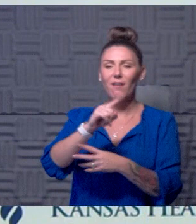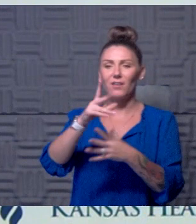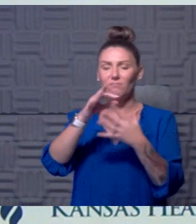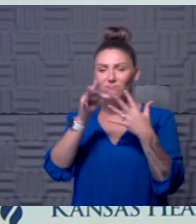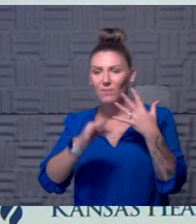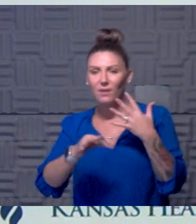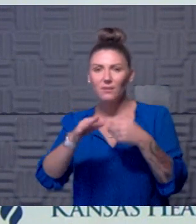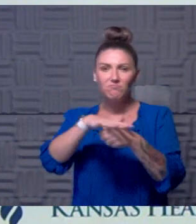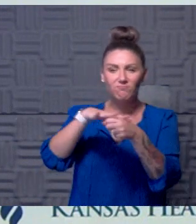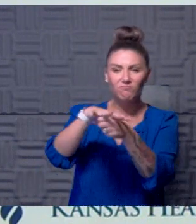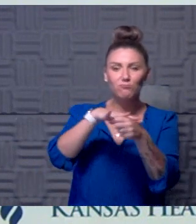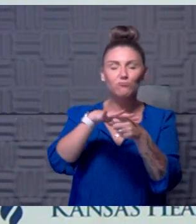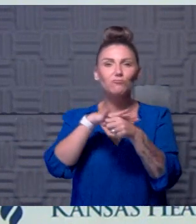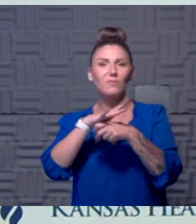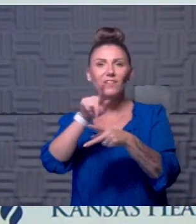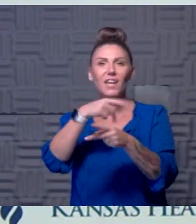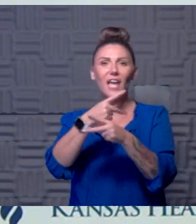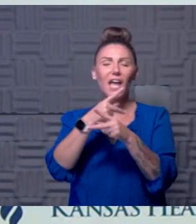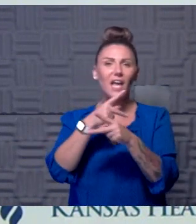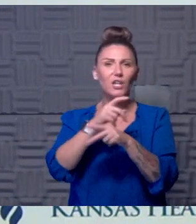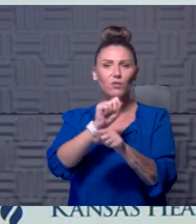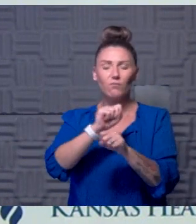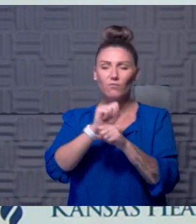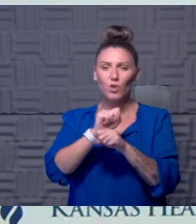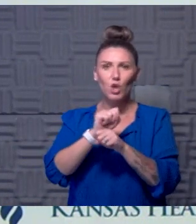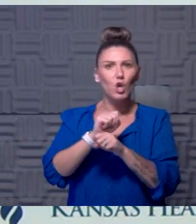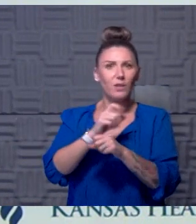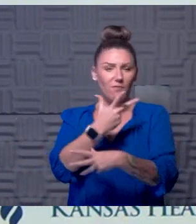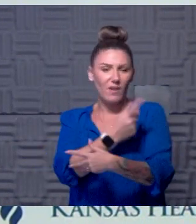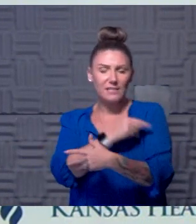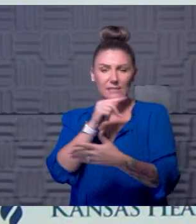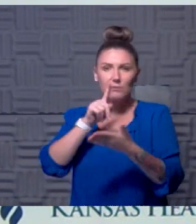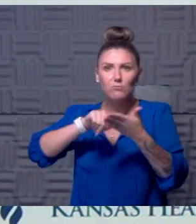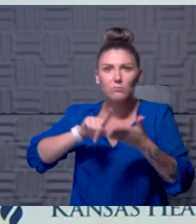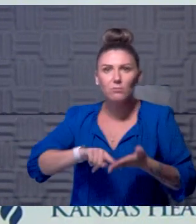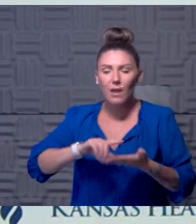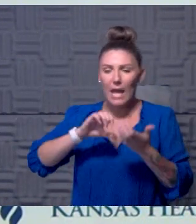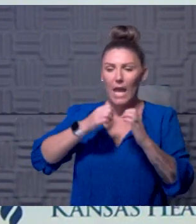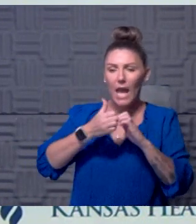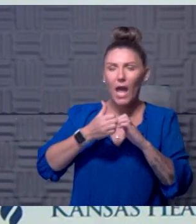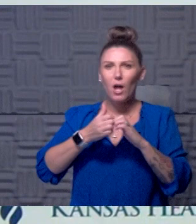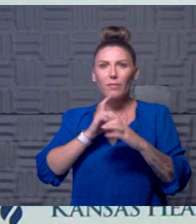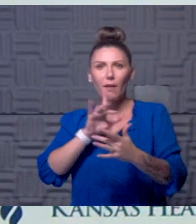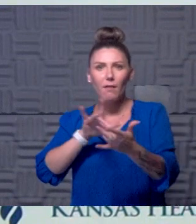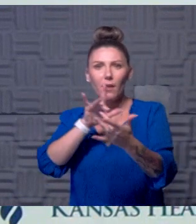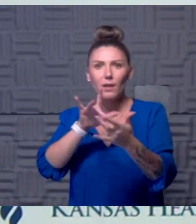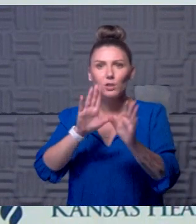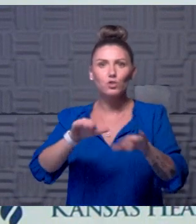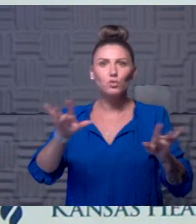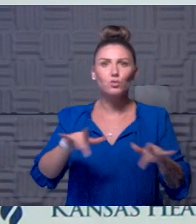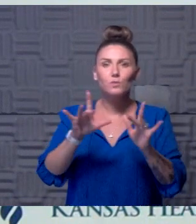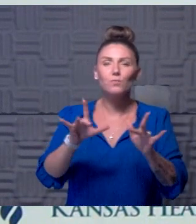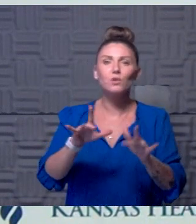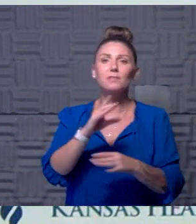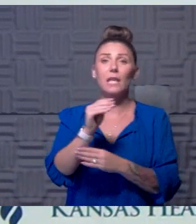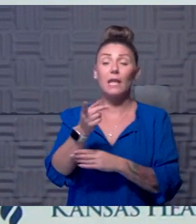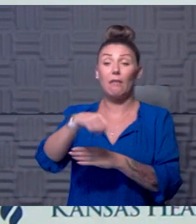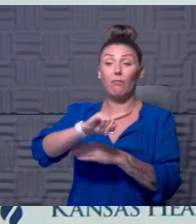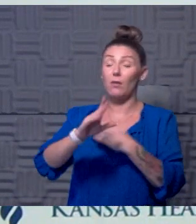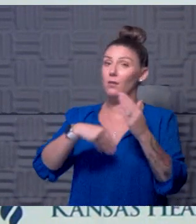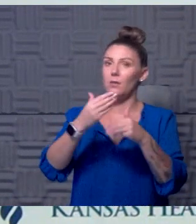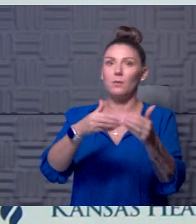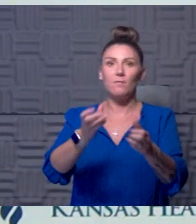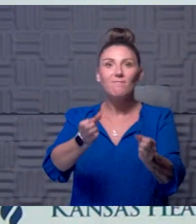this type of work, vaccine research, for a very long time. That's how they tapped into Children's Mercy. And they are moving at